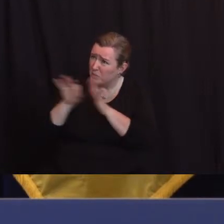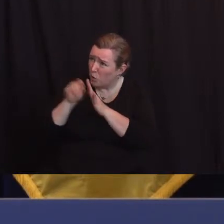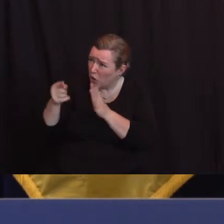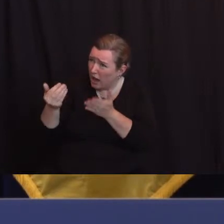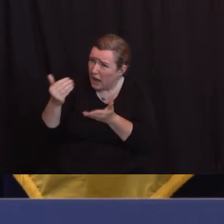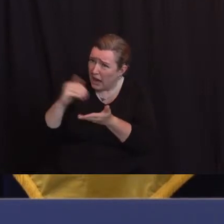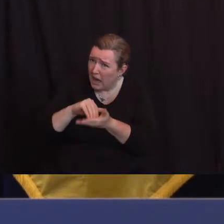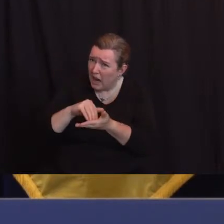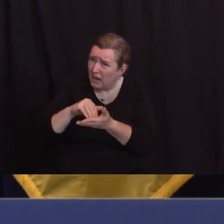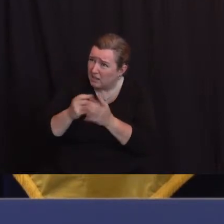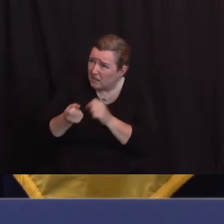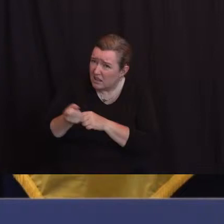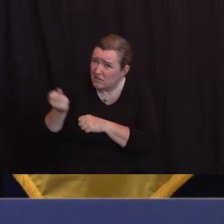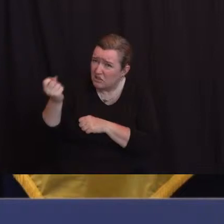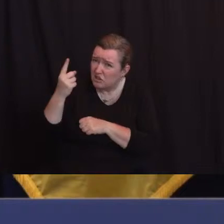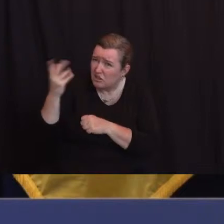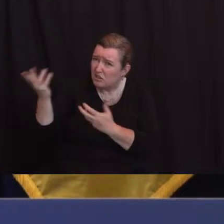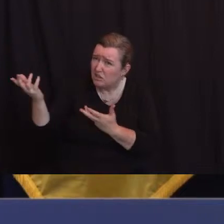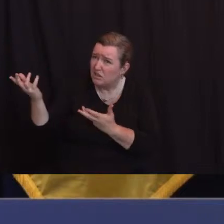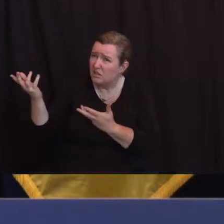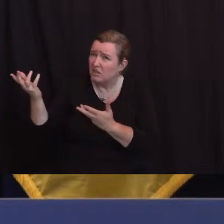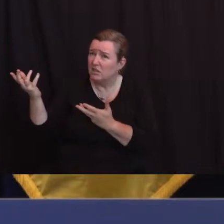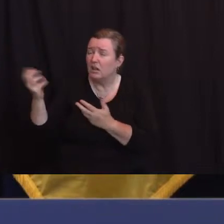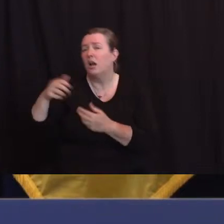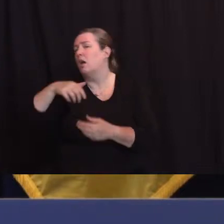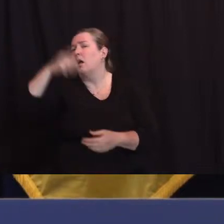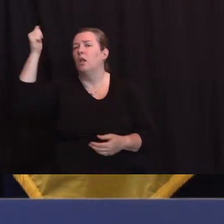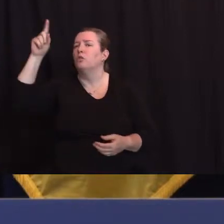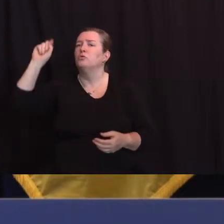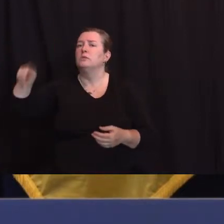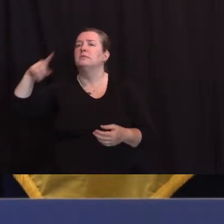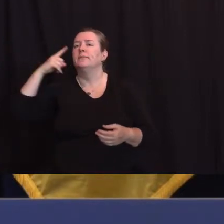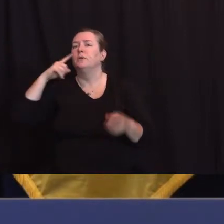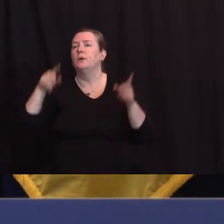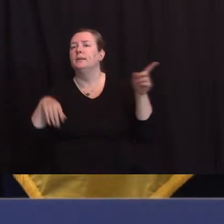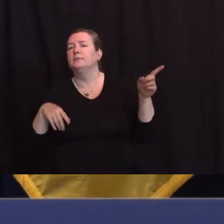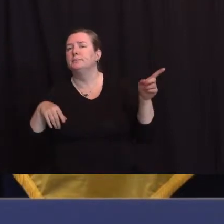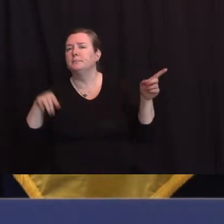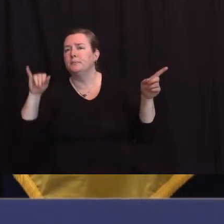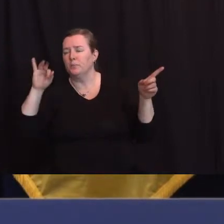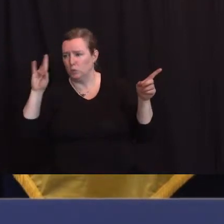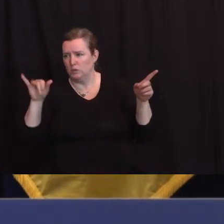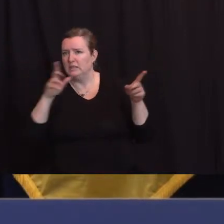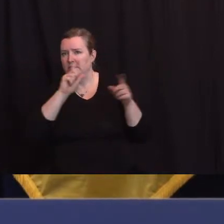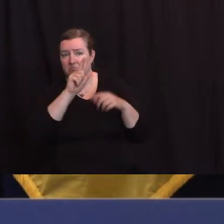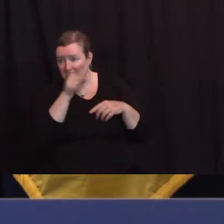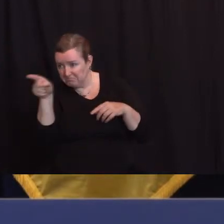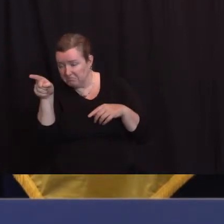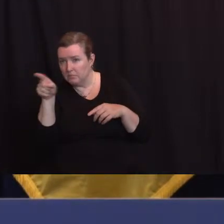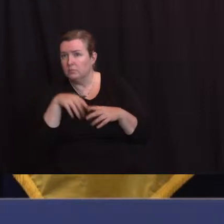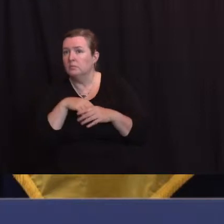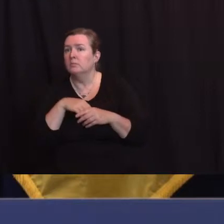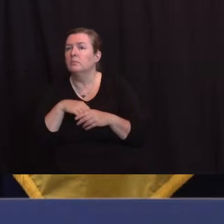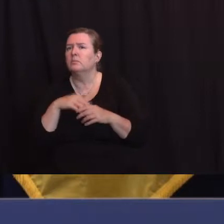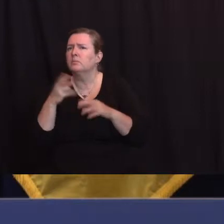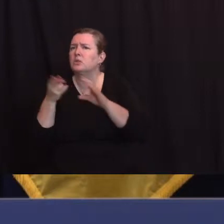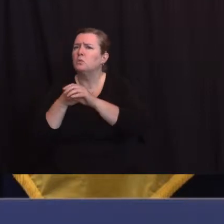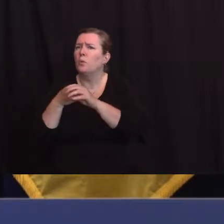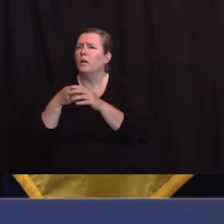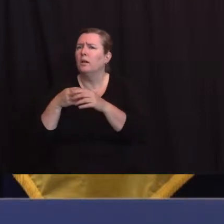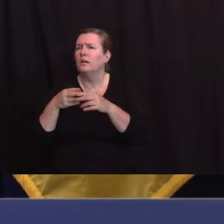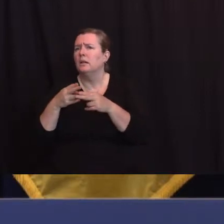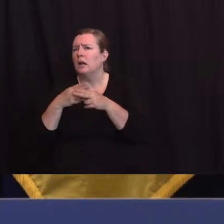This one is actually for the commissioner on a similar note. So when you came in as acting commissioner in August